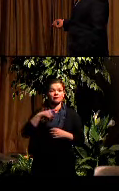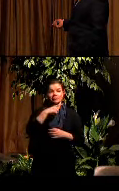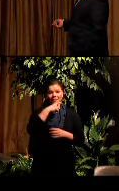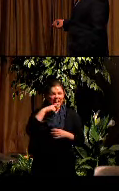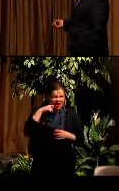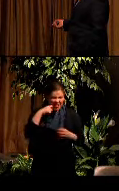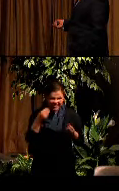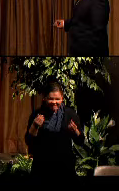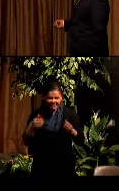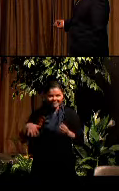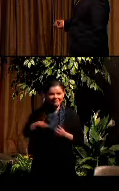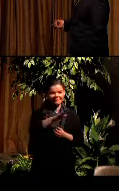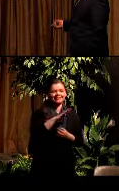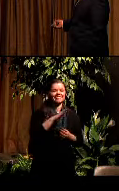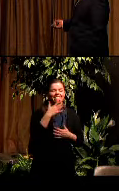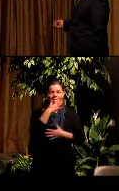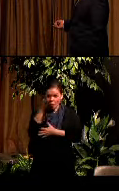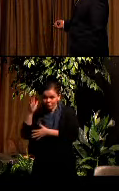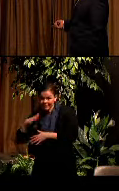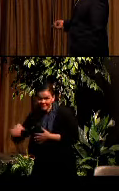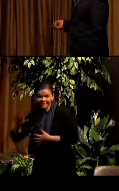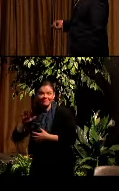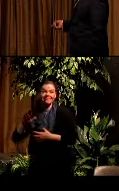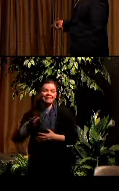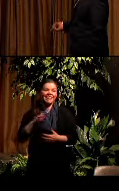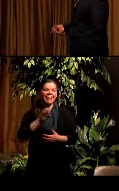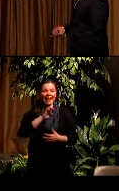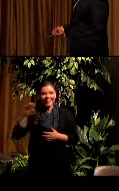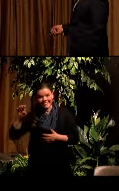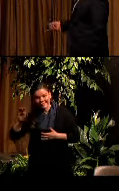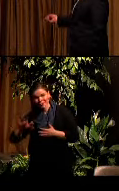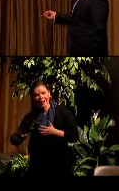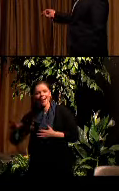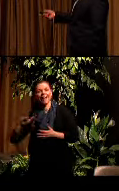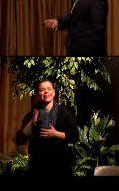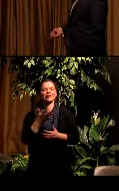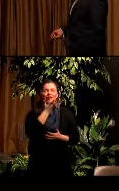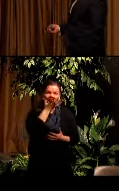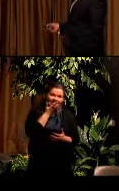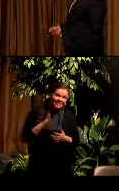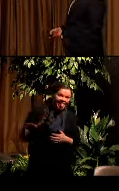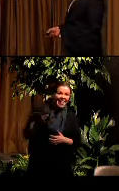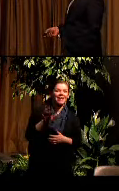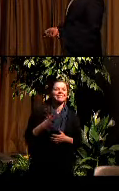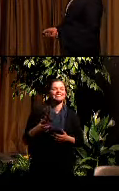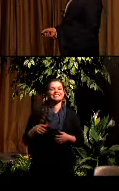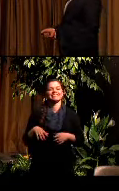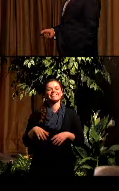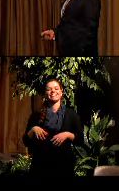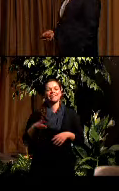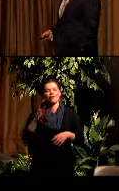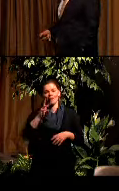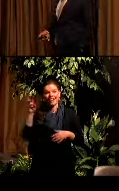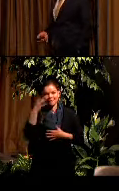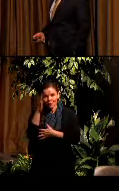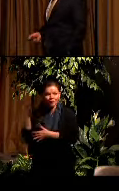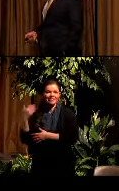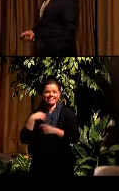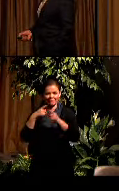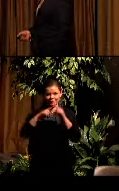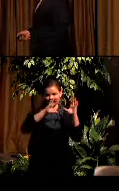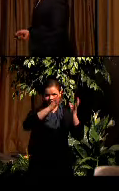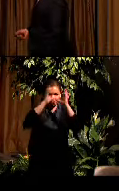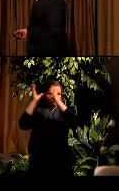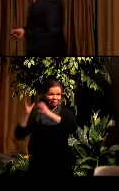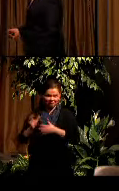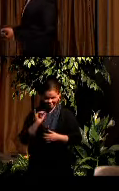eastern forest, grasslands, inland wetlands, western forests, and then the whites, all other habitats. So let's look at some of the